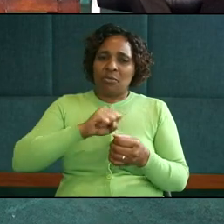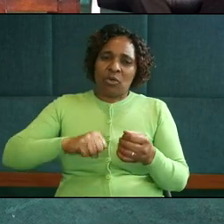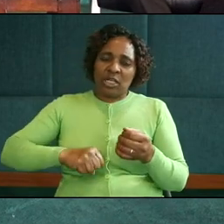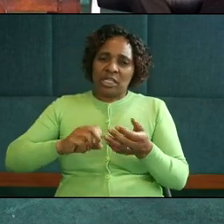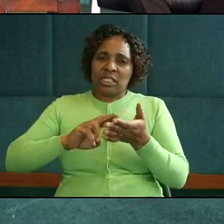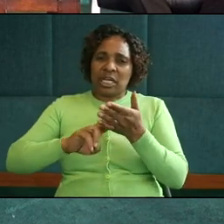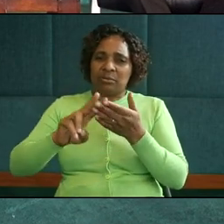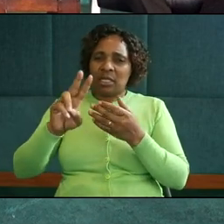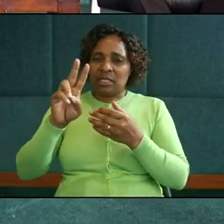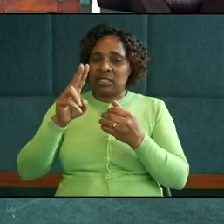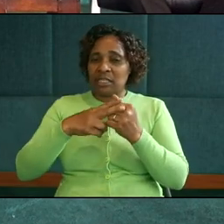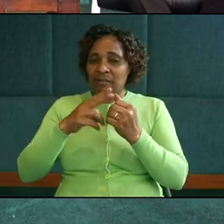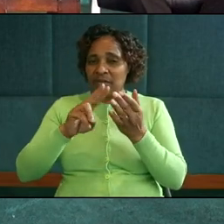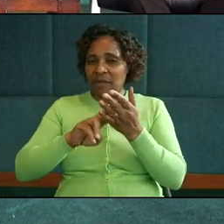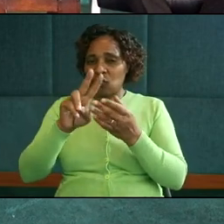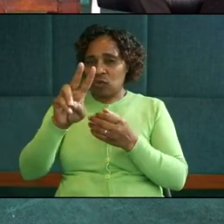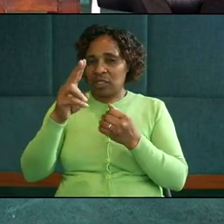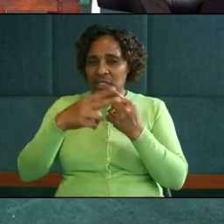20, verse 27.